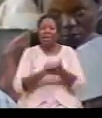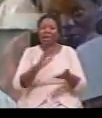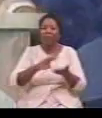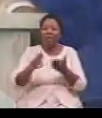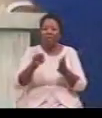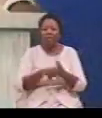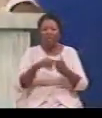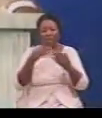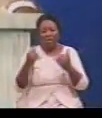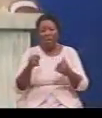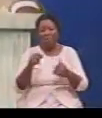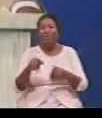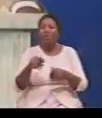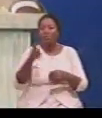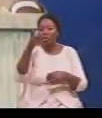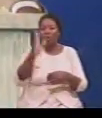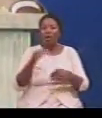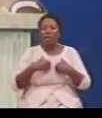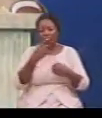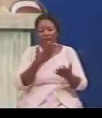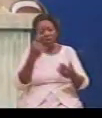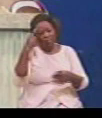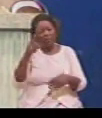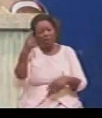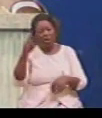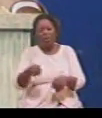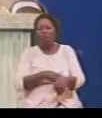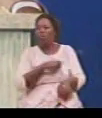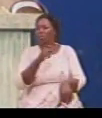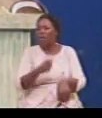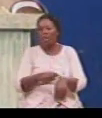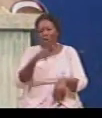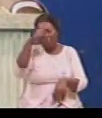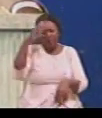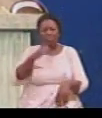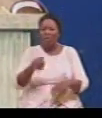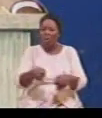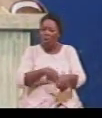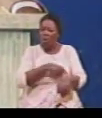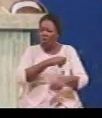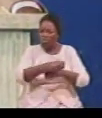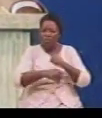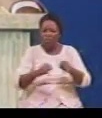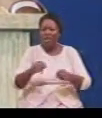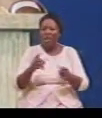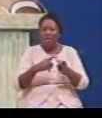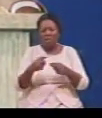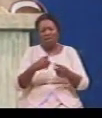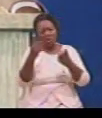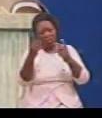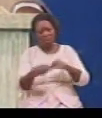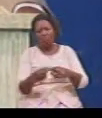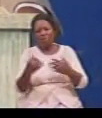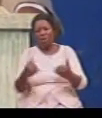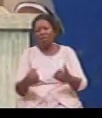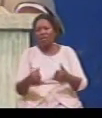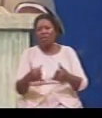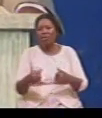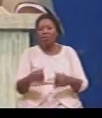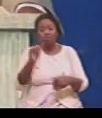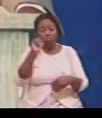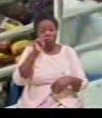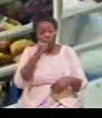that has been waiting for you for a long time in his long suffering. And he says, come now.